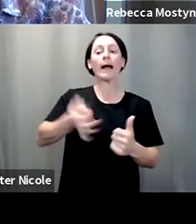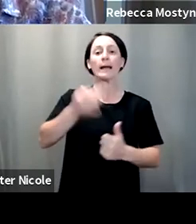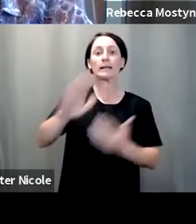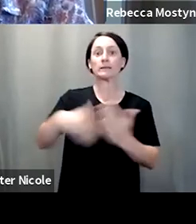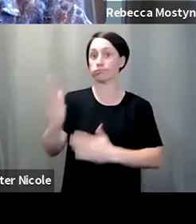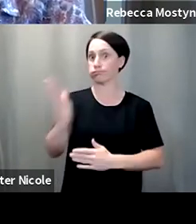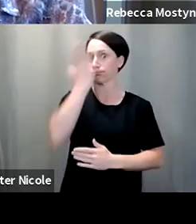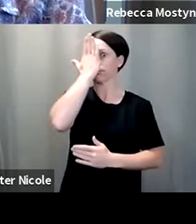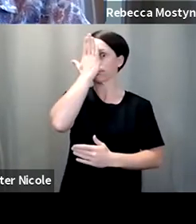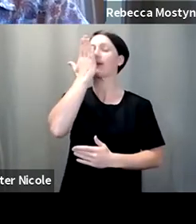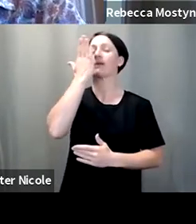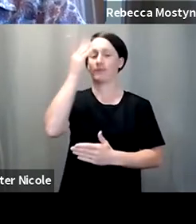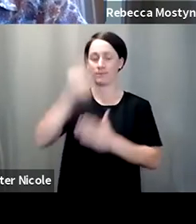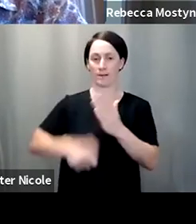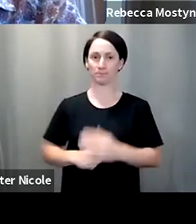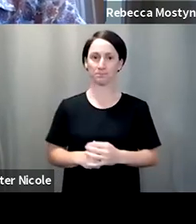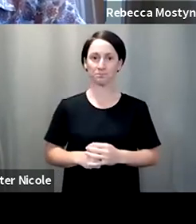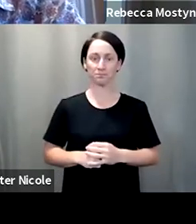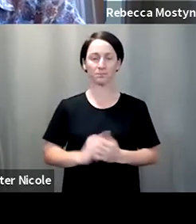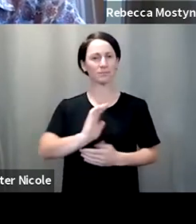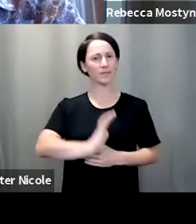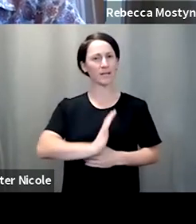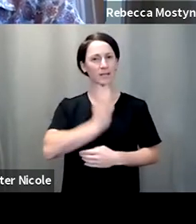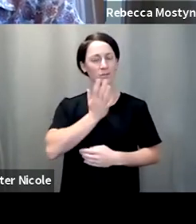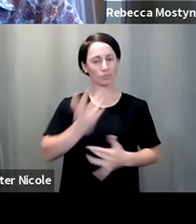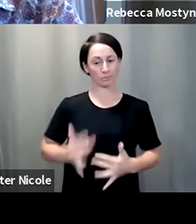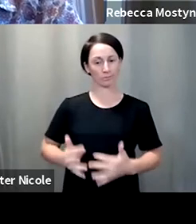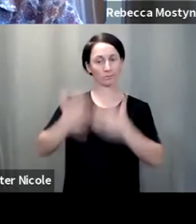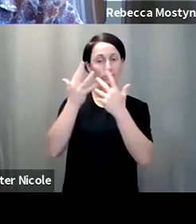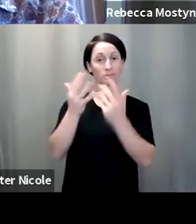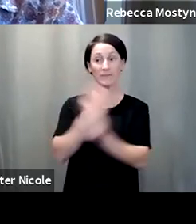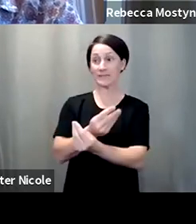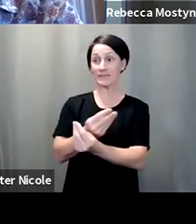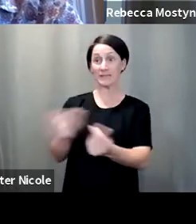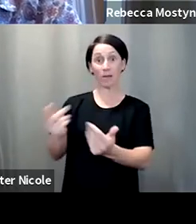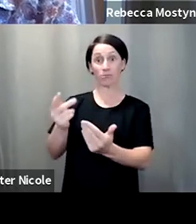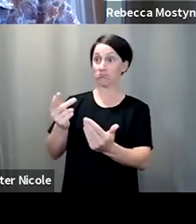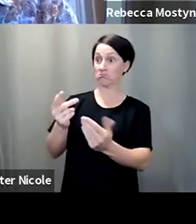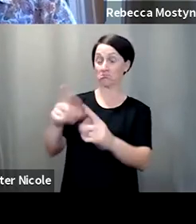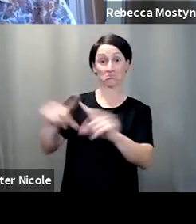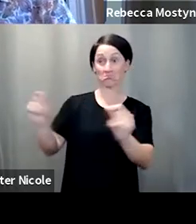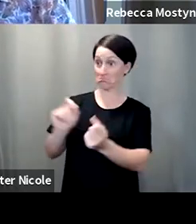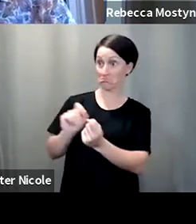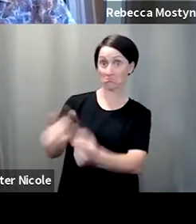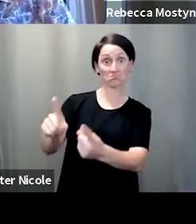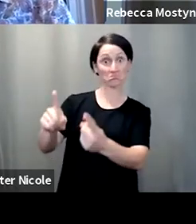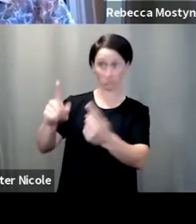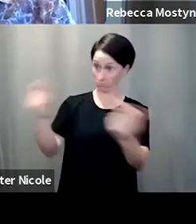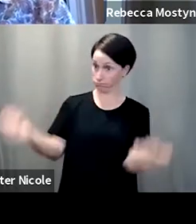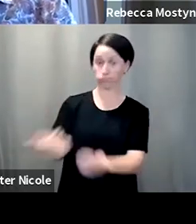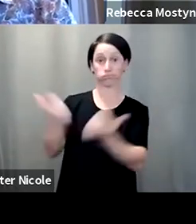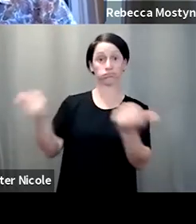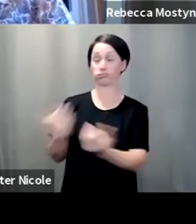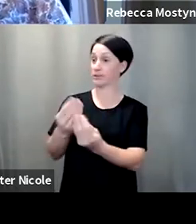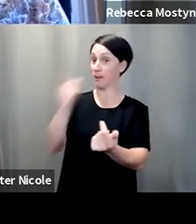seeing some interesting results with some things in the market are really selling well right now. Some presenters are reporting